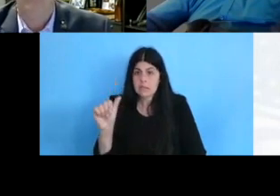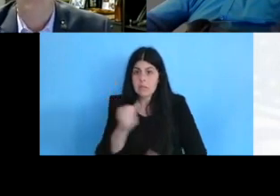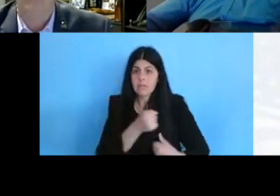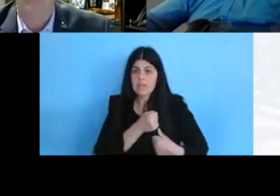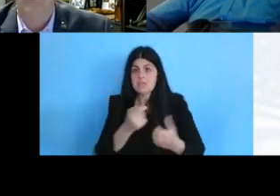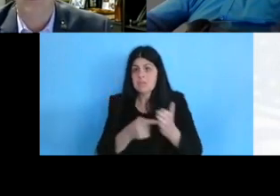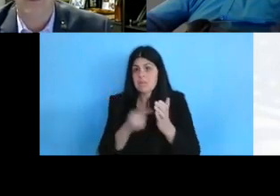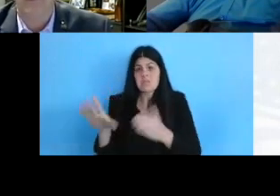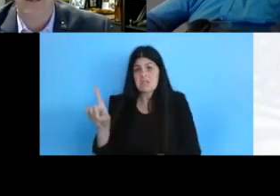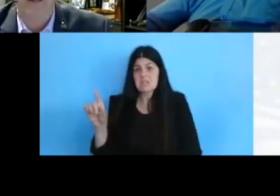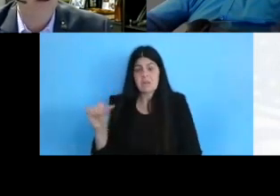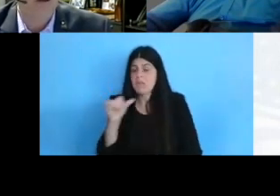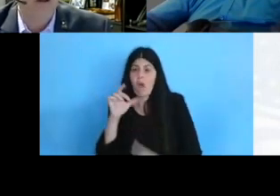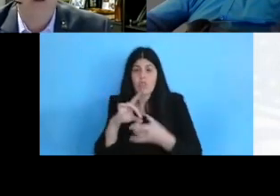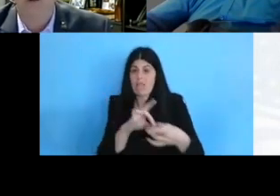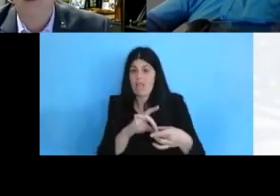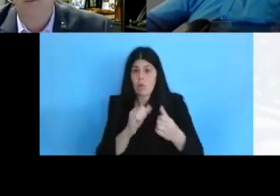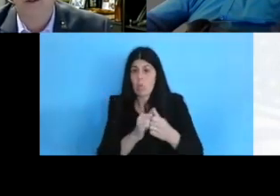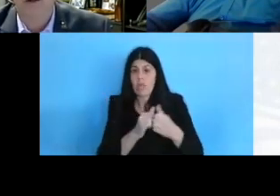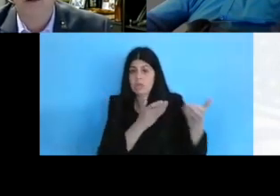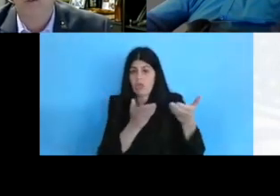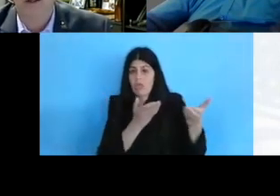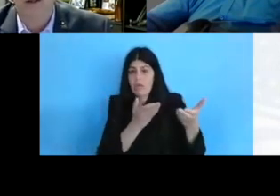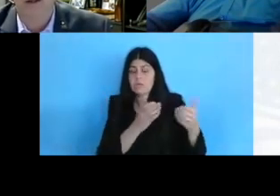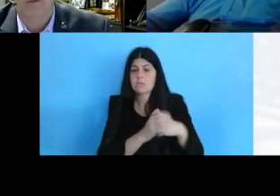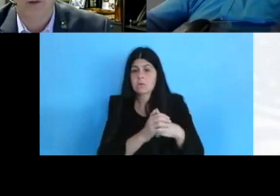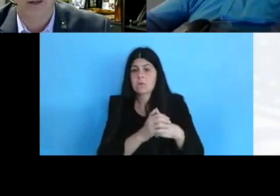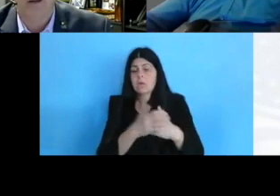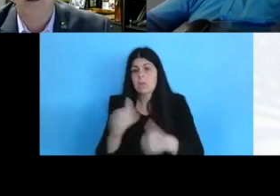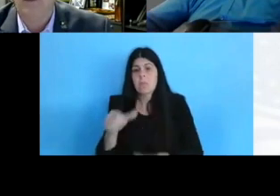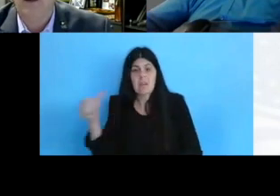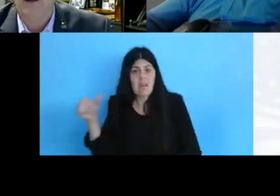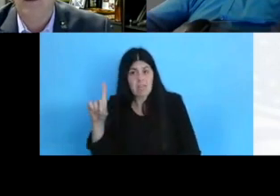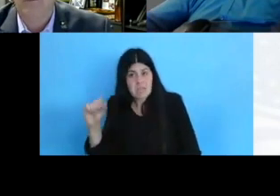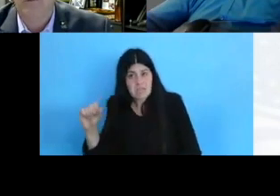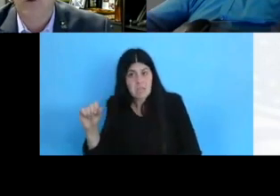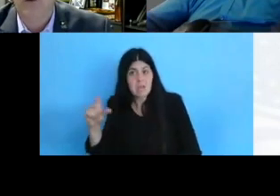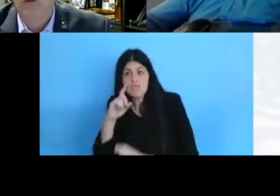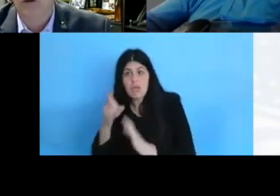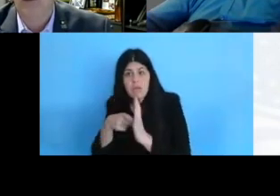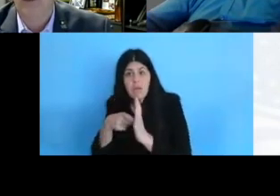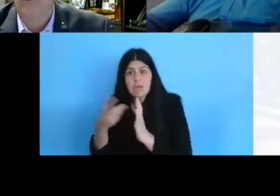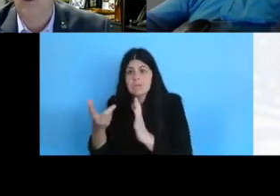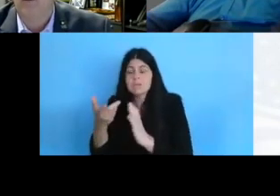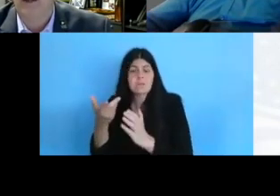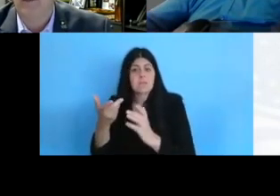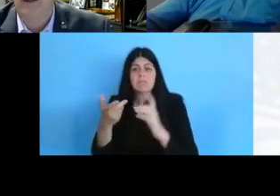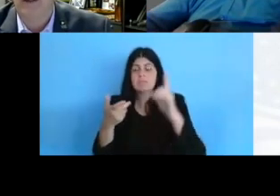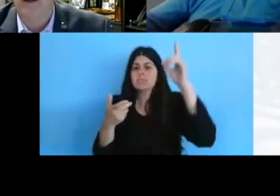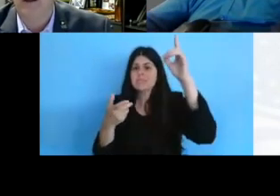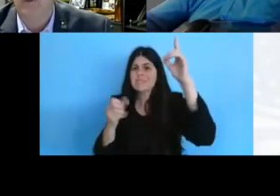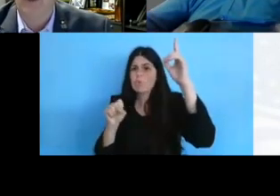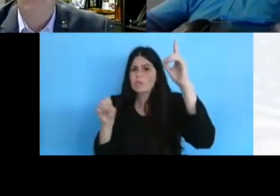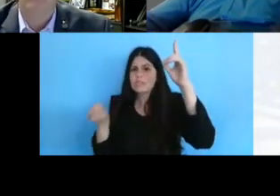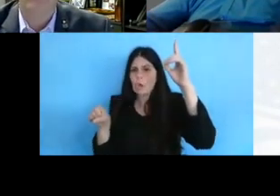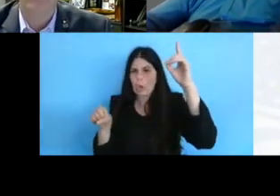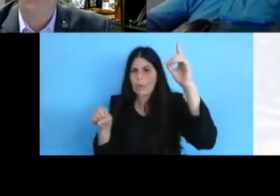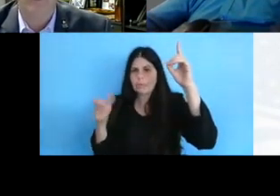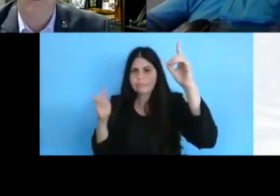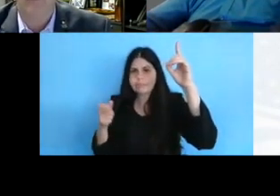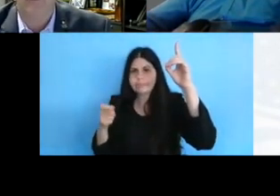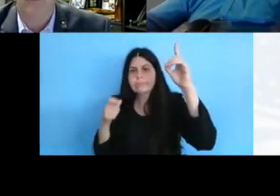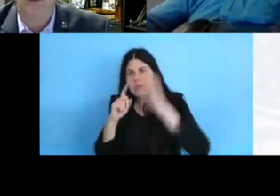to their service. They may have an additional disability that is recognized by Social Security, or it may be recognized